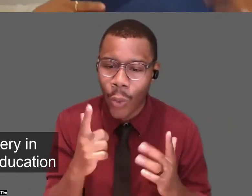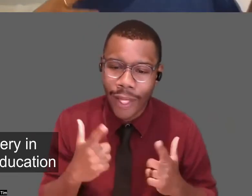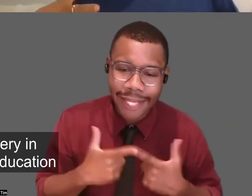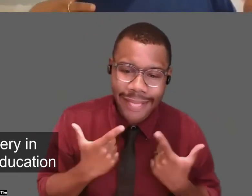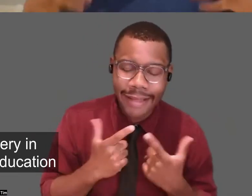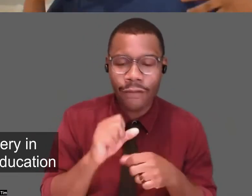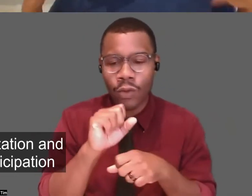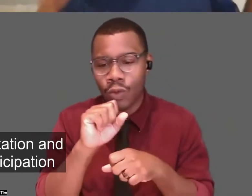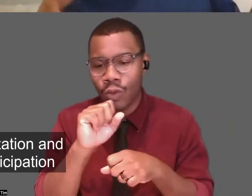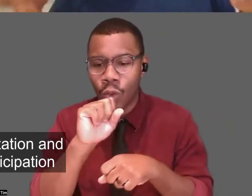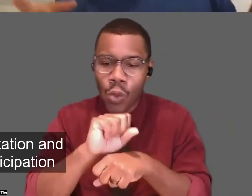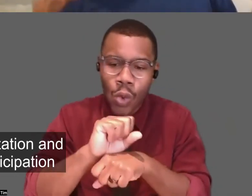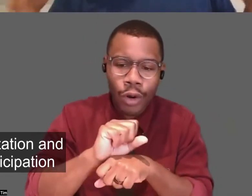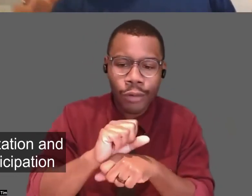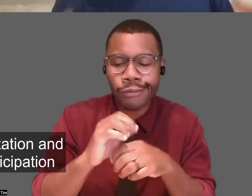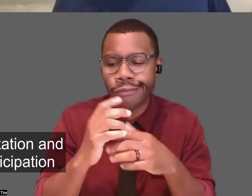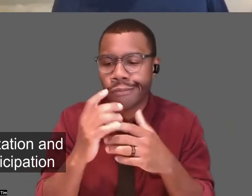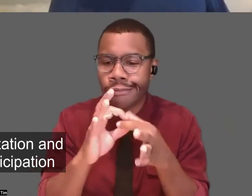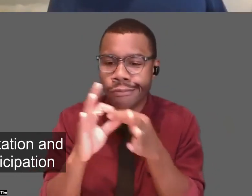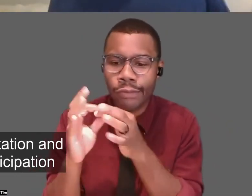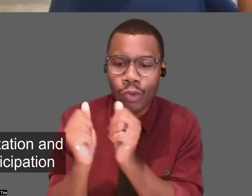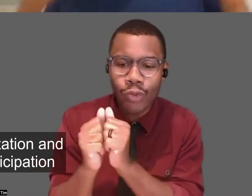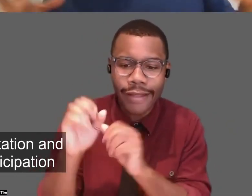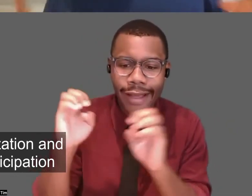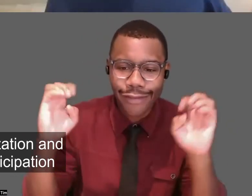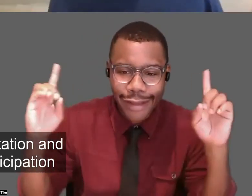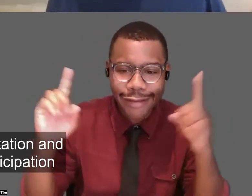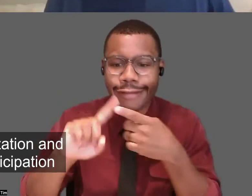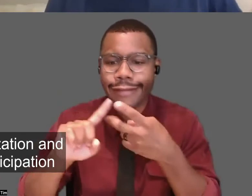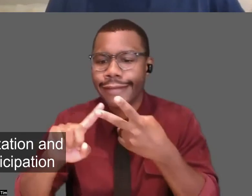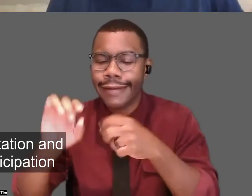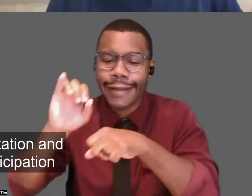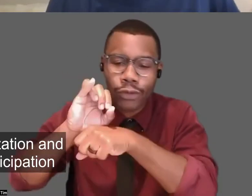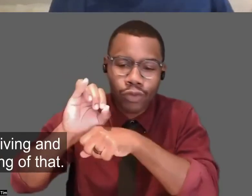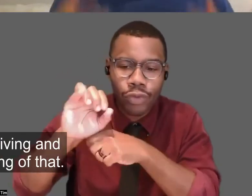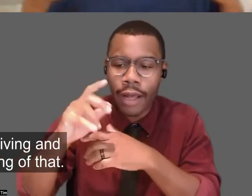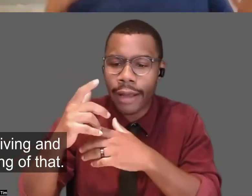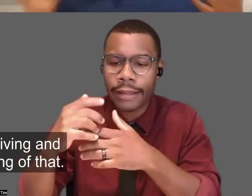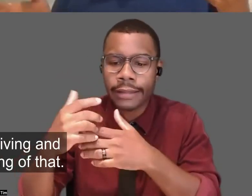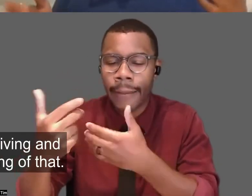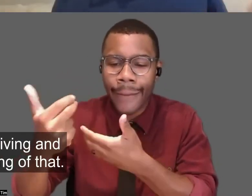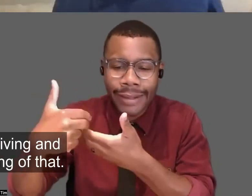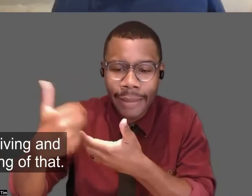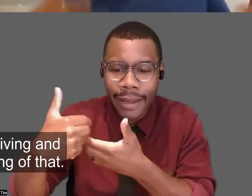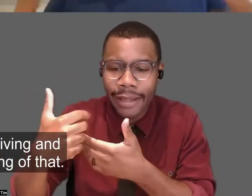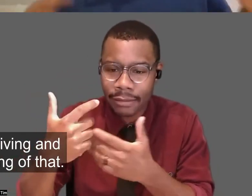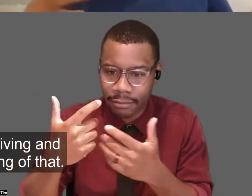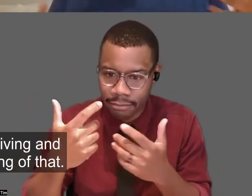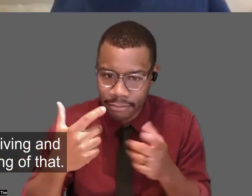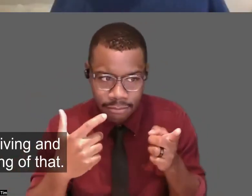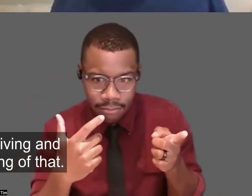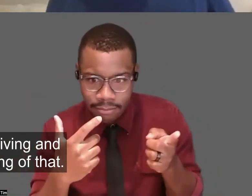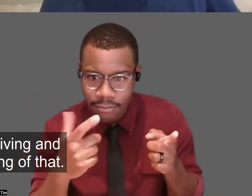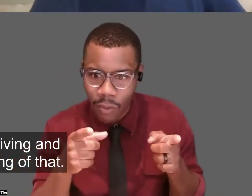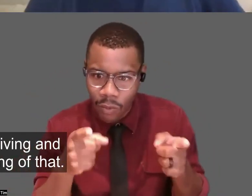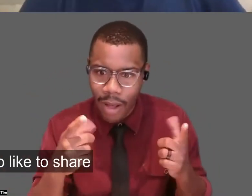to education and institutionalization and institutional participation while they were living, and their understanding